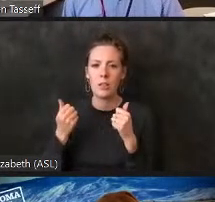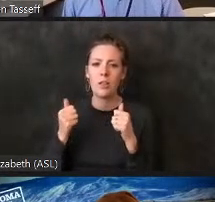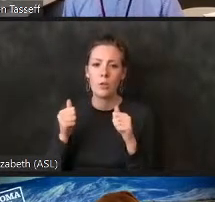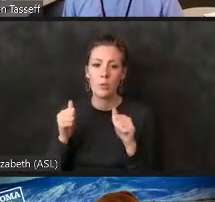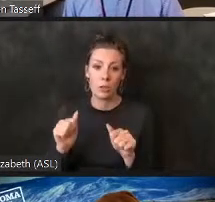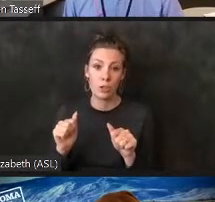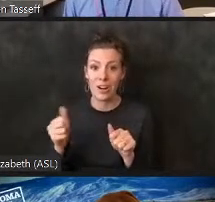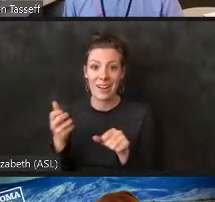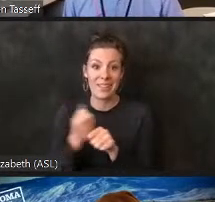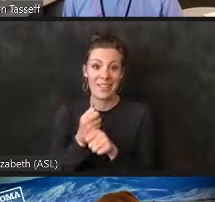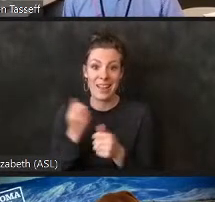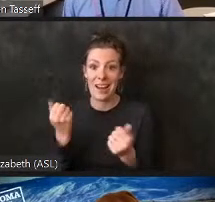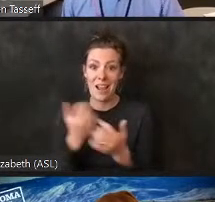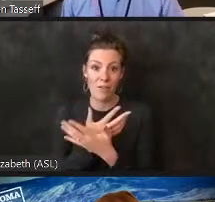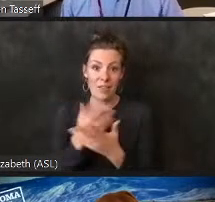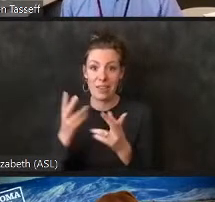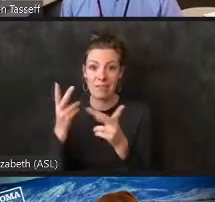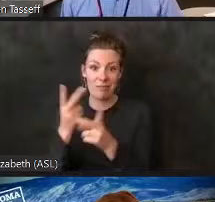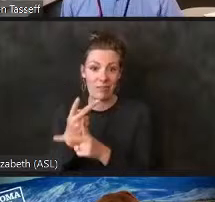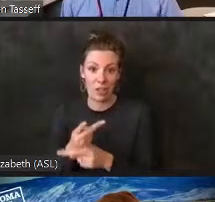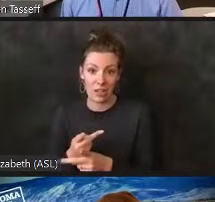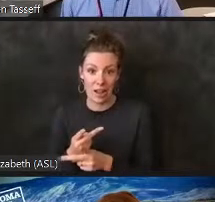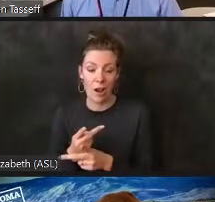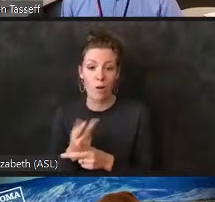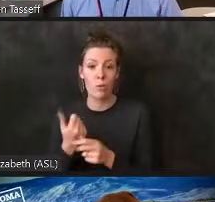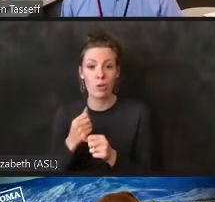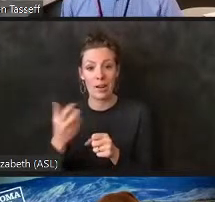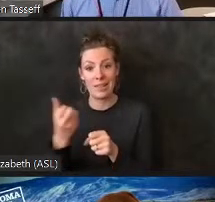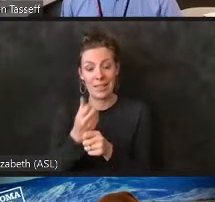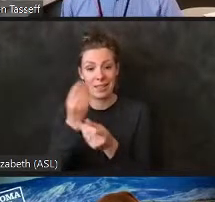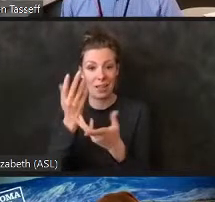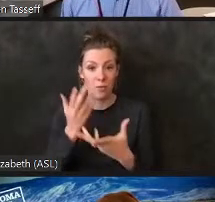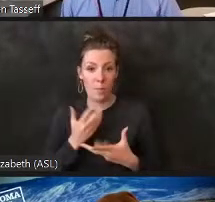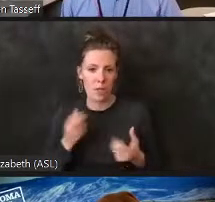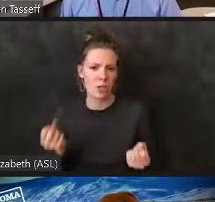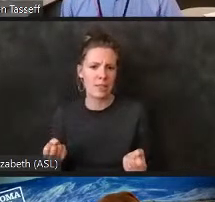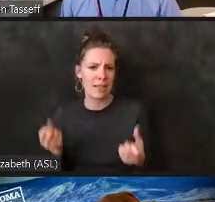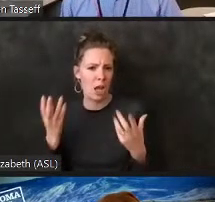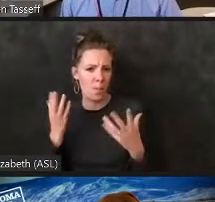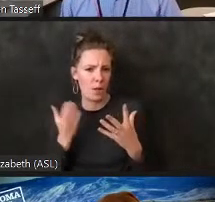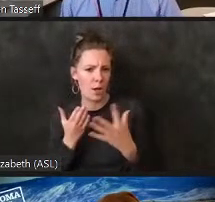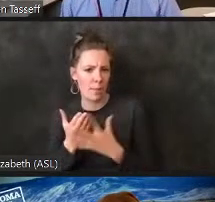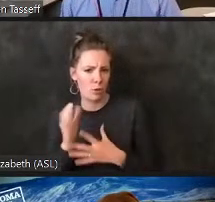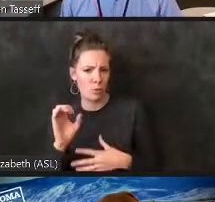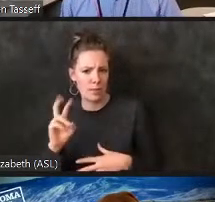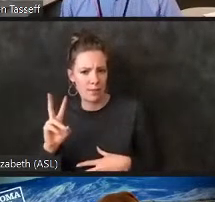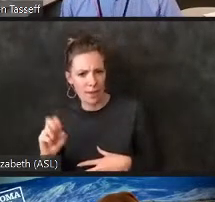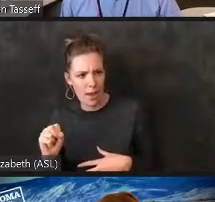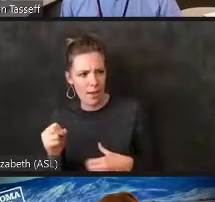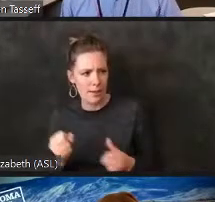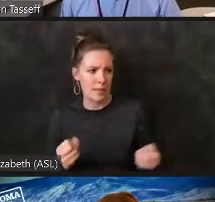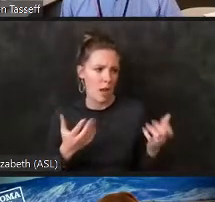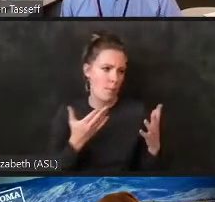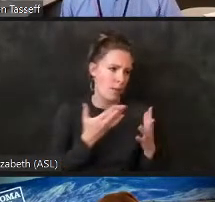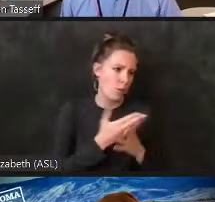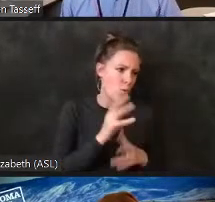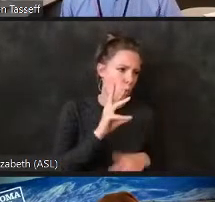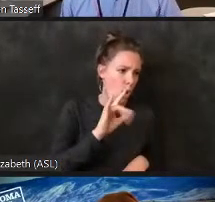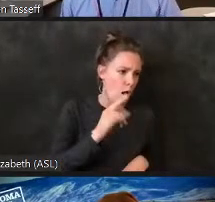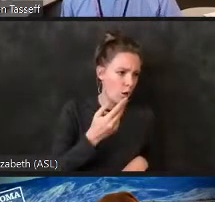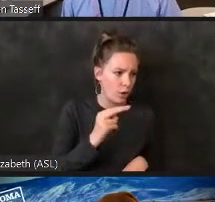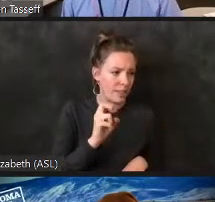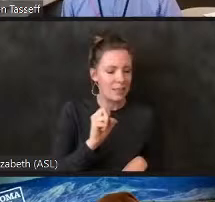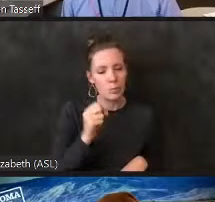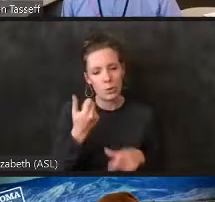números de capacidad. Trying to get information as to how many are. De agarrar la información de cuántas personas están, cuántas